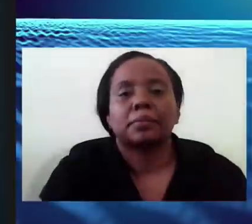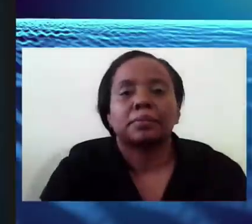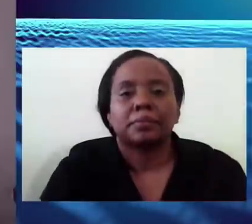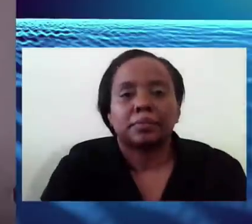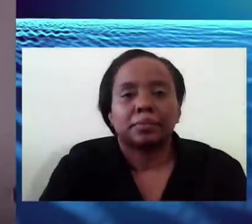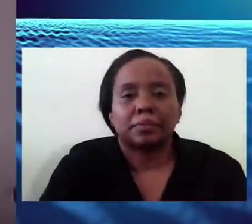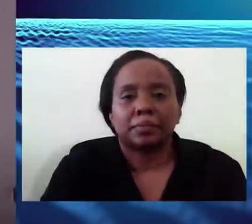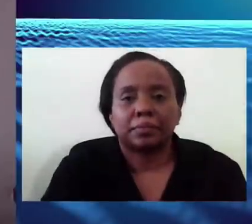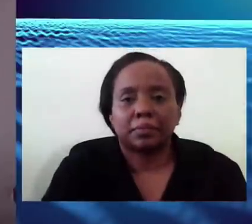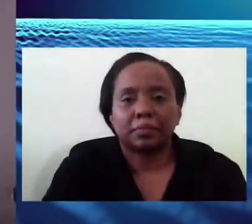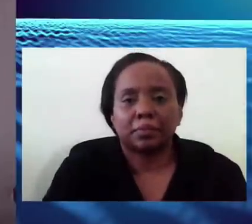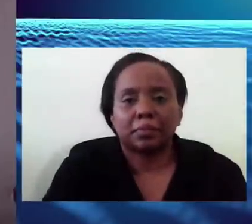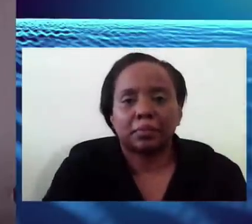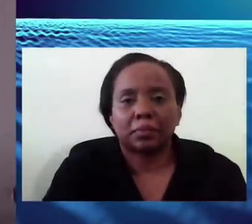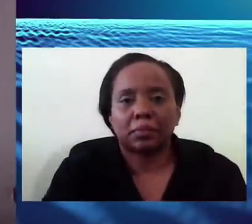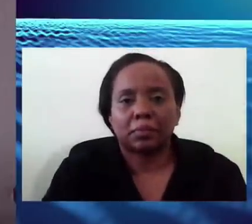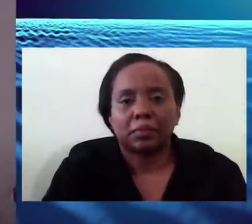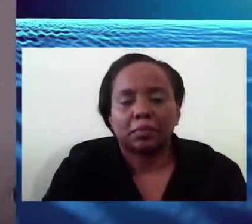Can I have